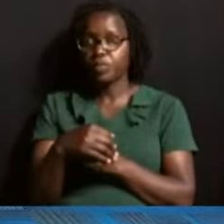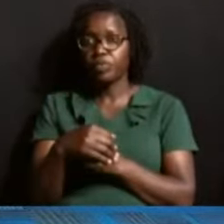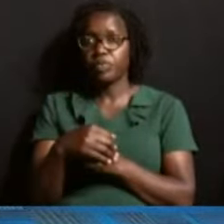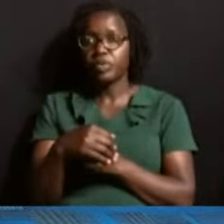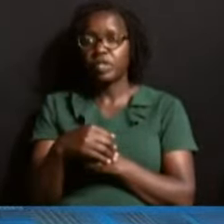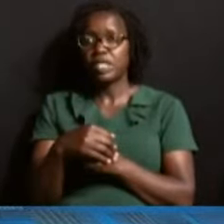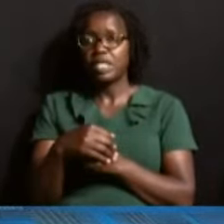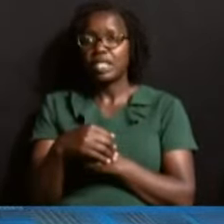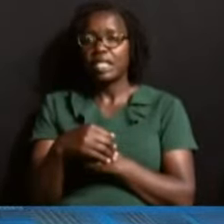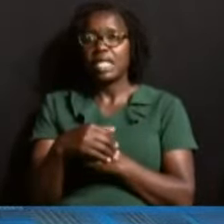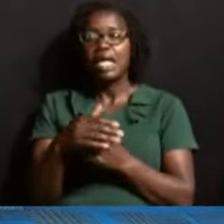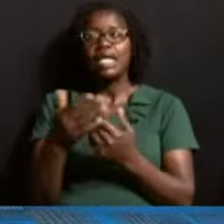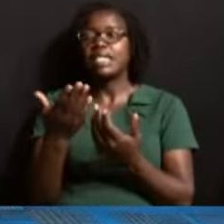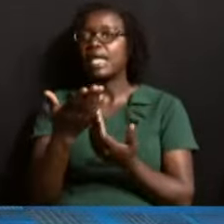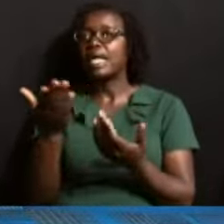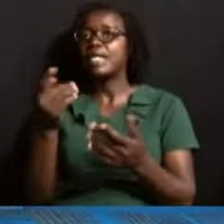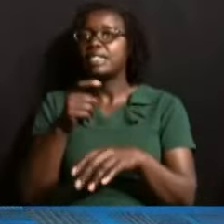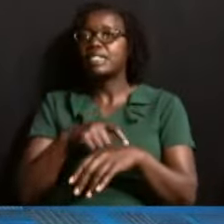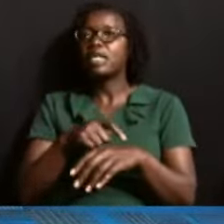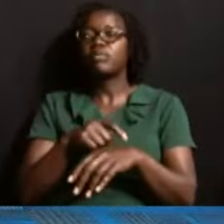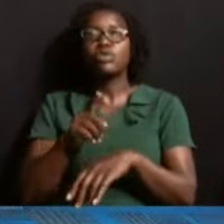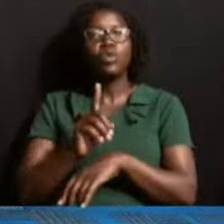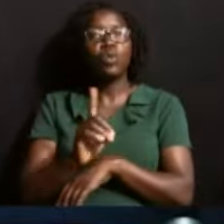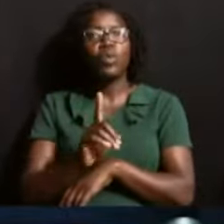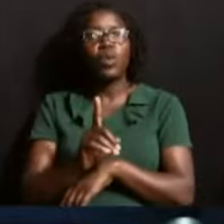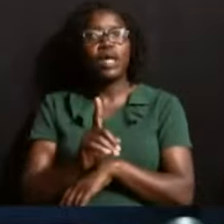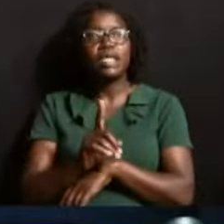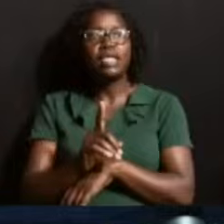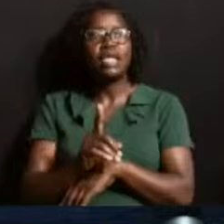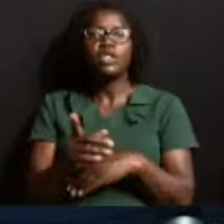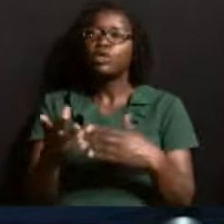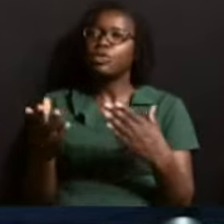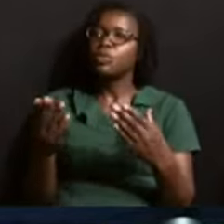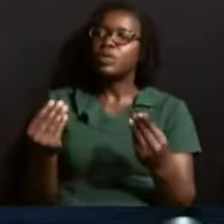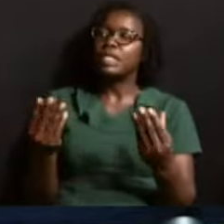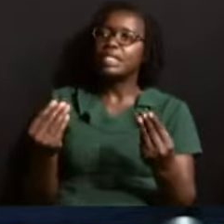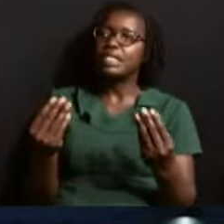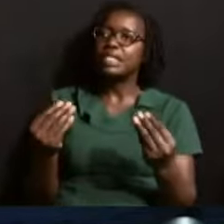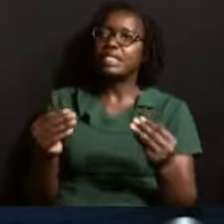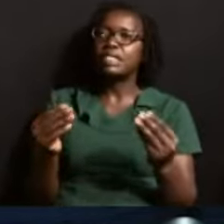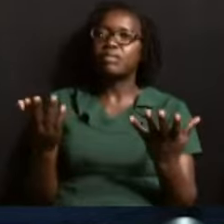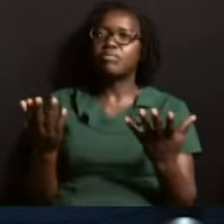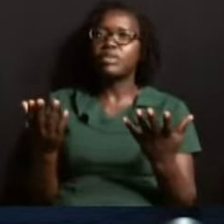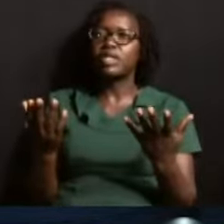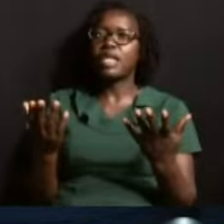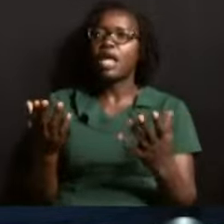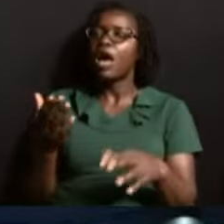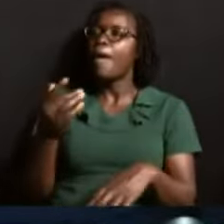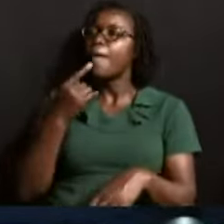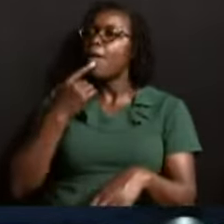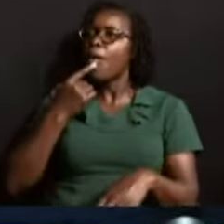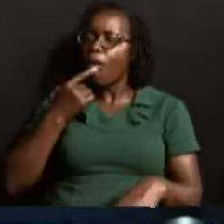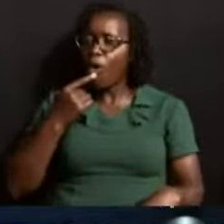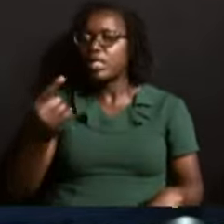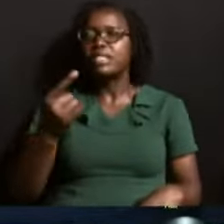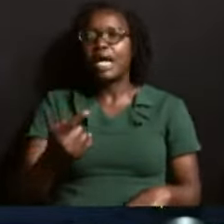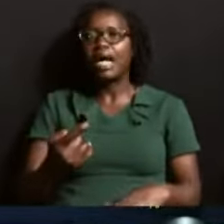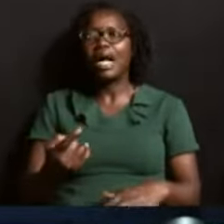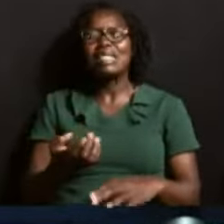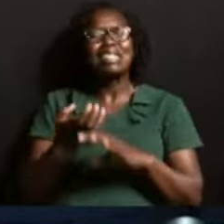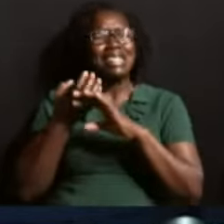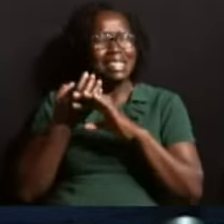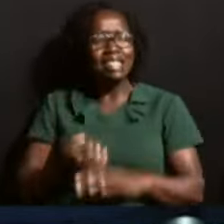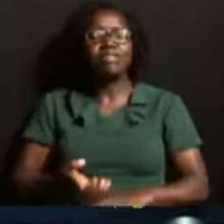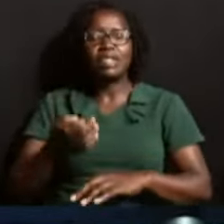There are times when you will simply call shots at difficult